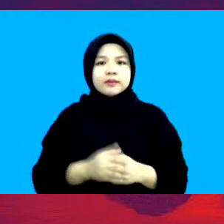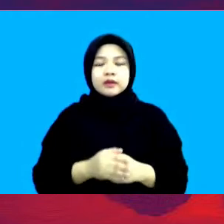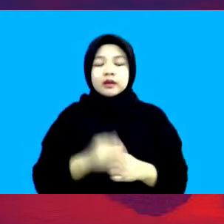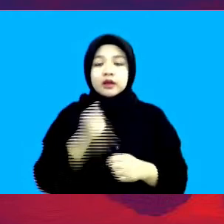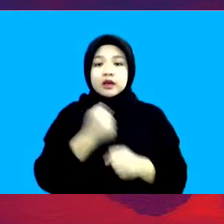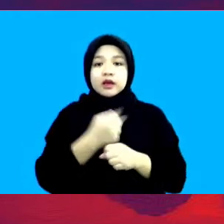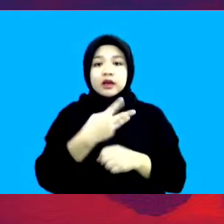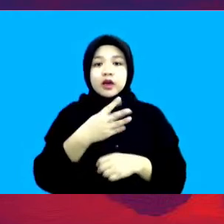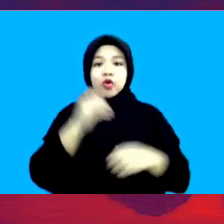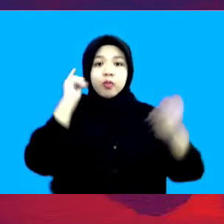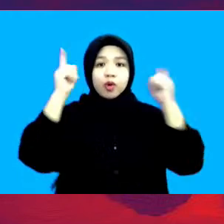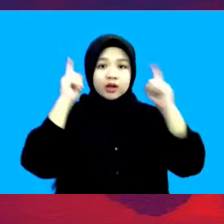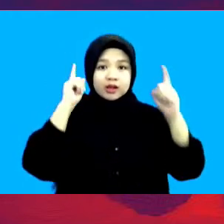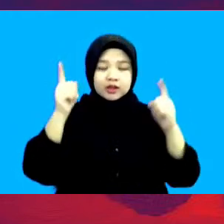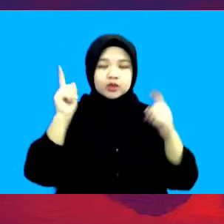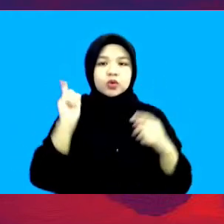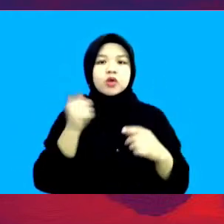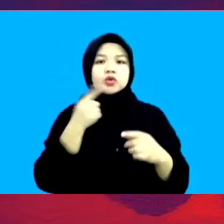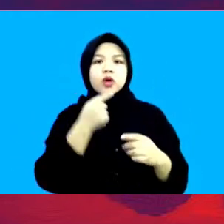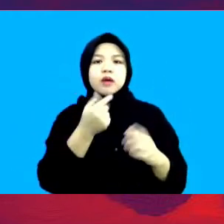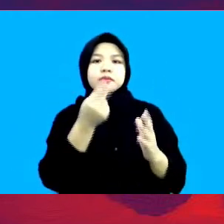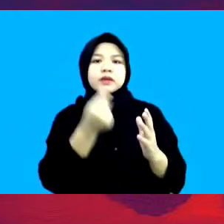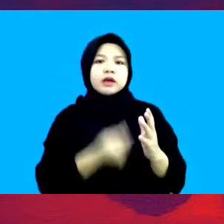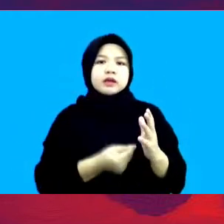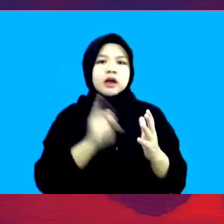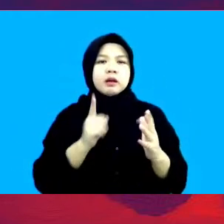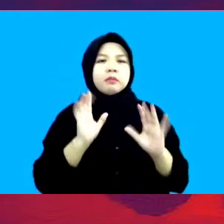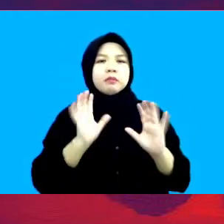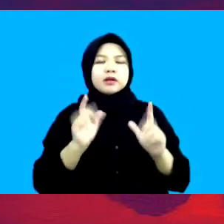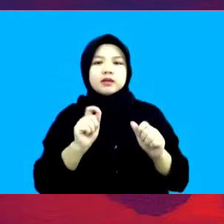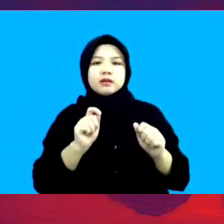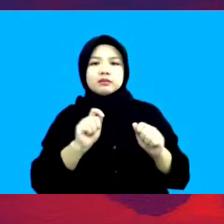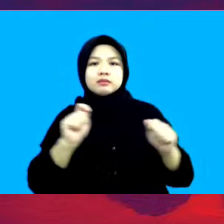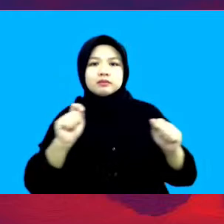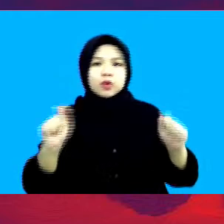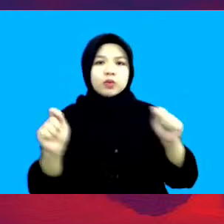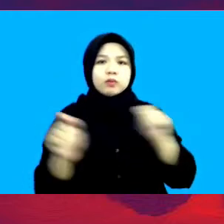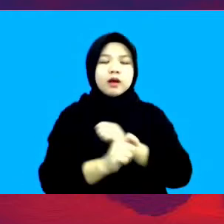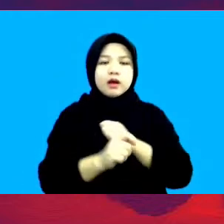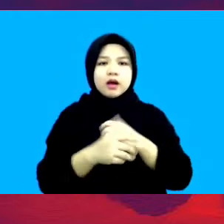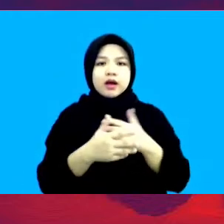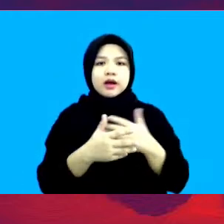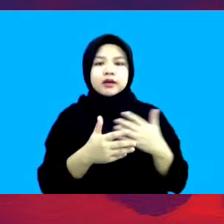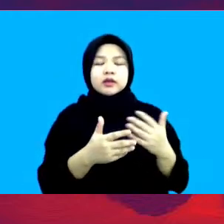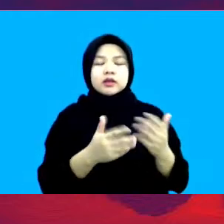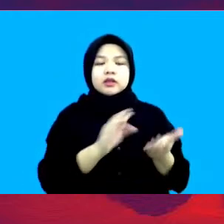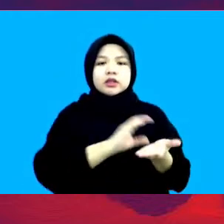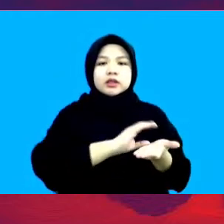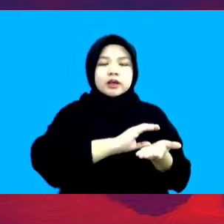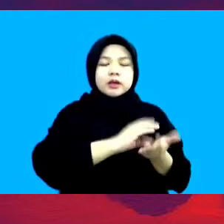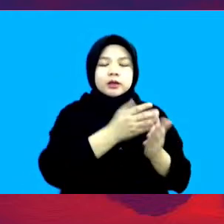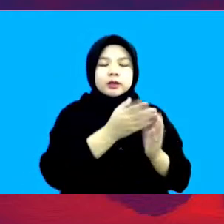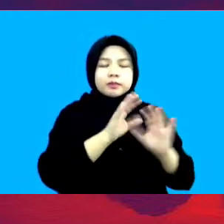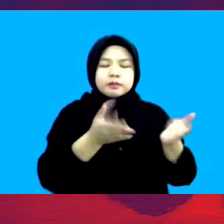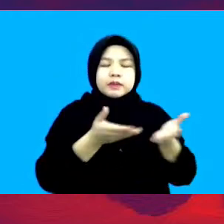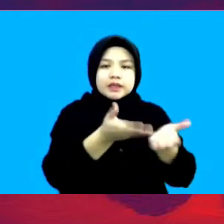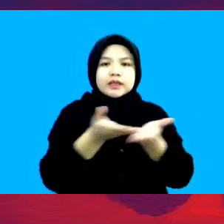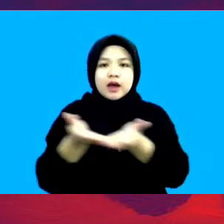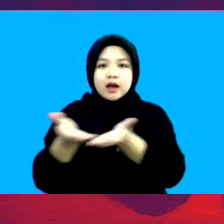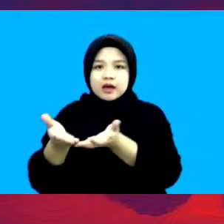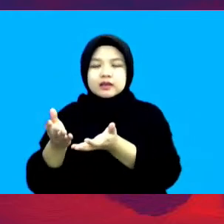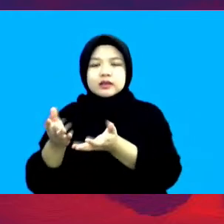has caused a lot of disruptions in terms of supply side, but also now we are experiencing some uncertainties in terms